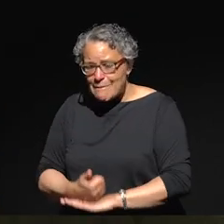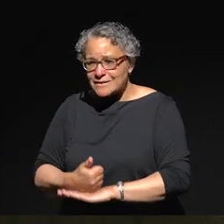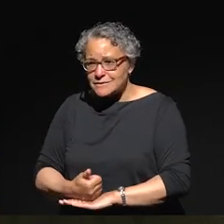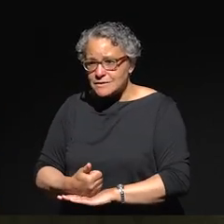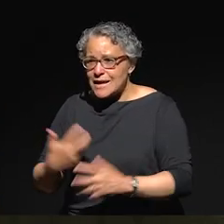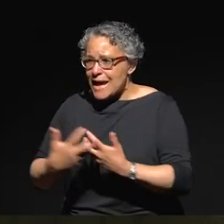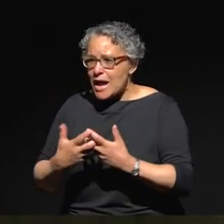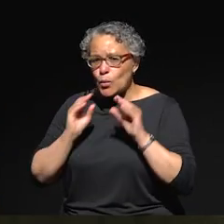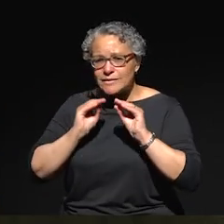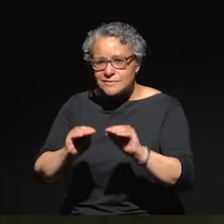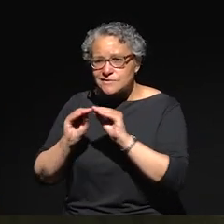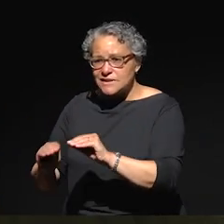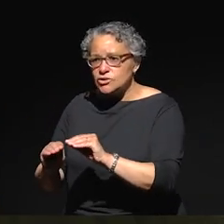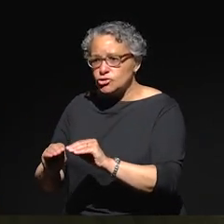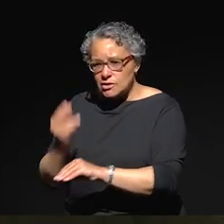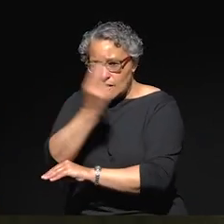in the artistic academies